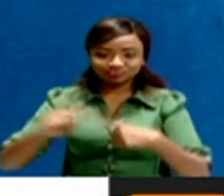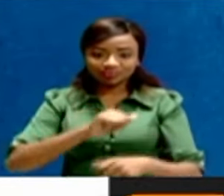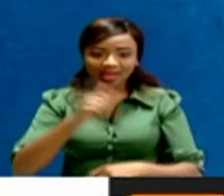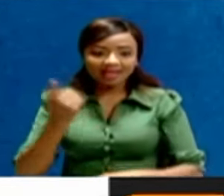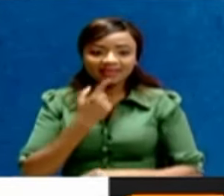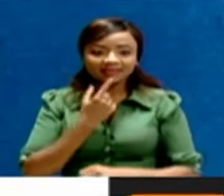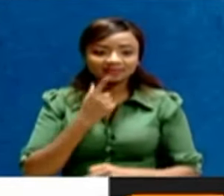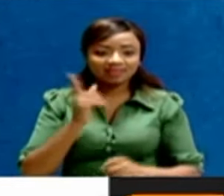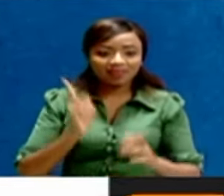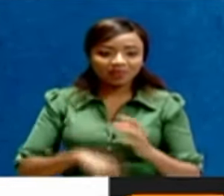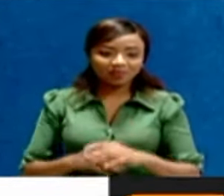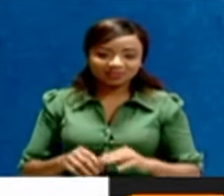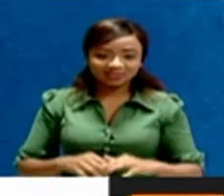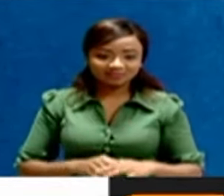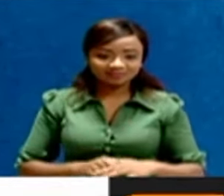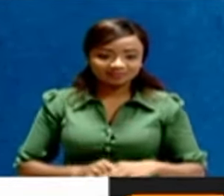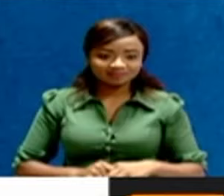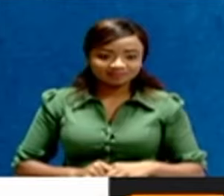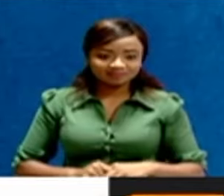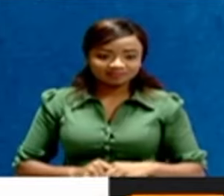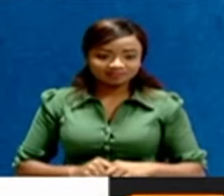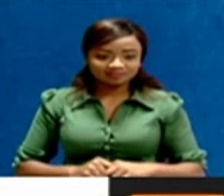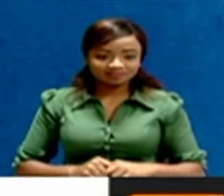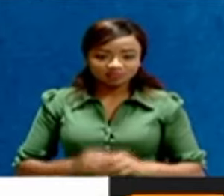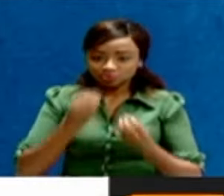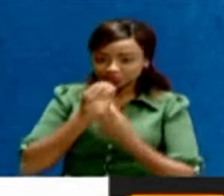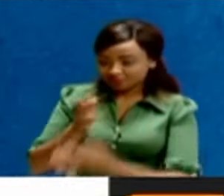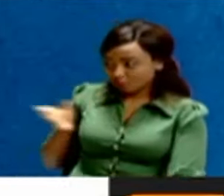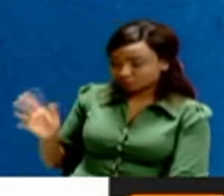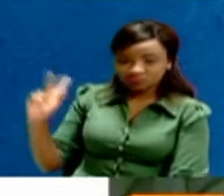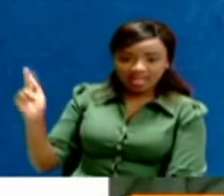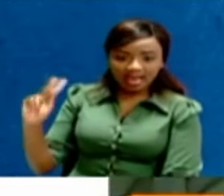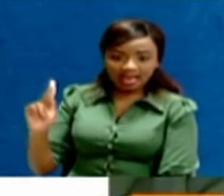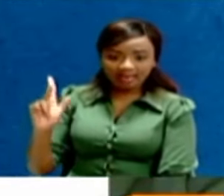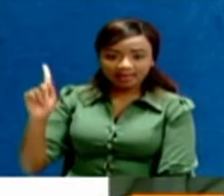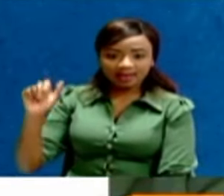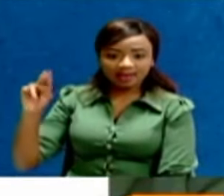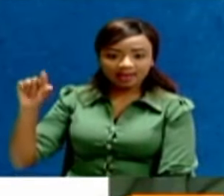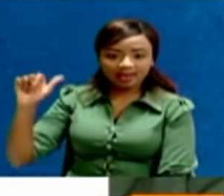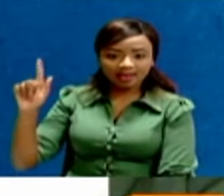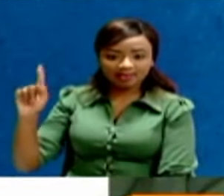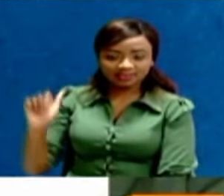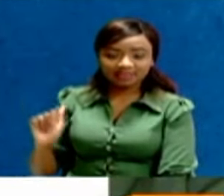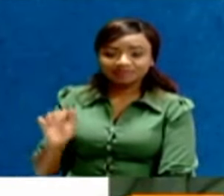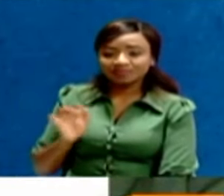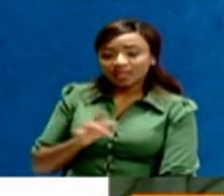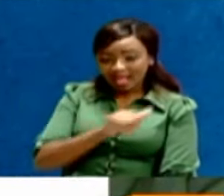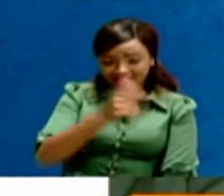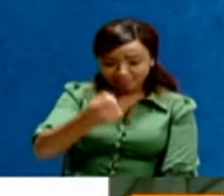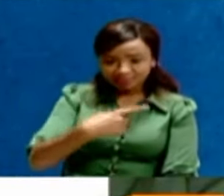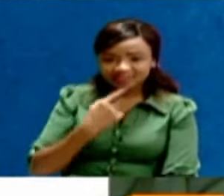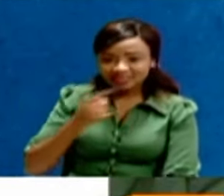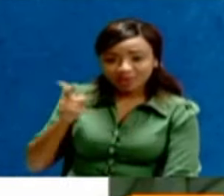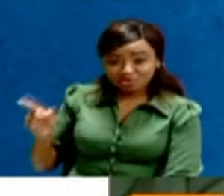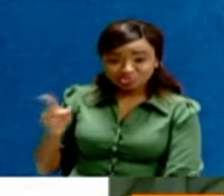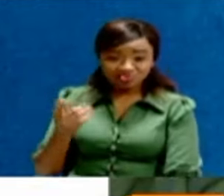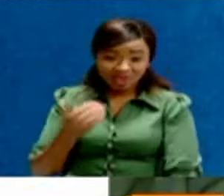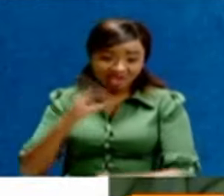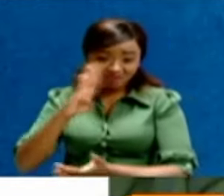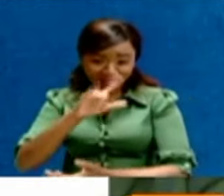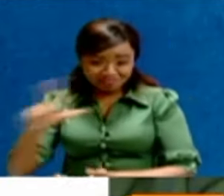actually a message to you, Honorable Kangata, from Honorable Ishungwa. He says you are sitting on a bill that